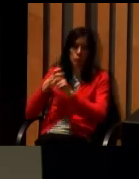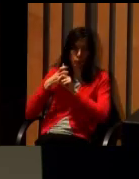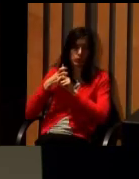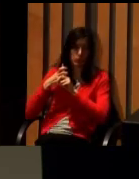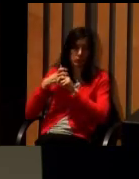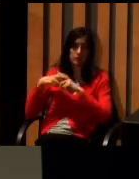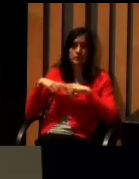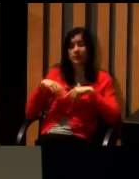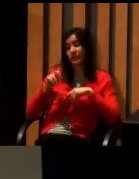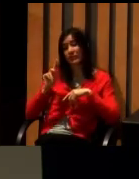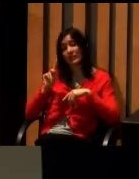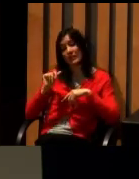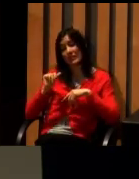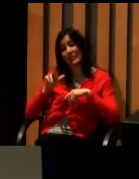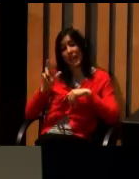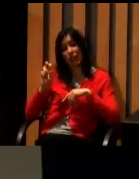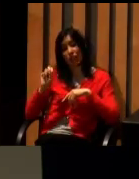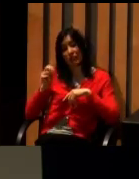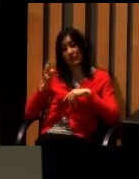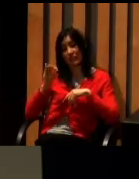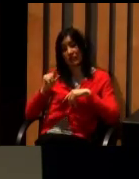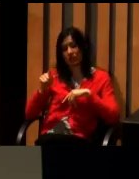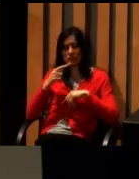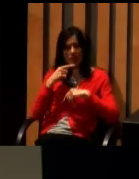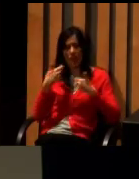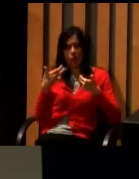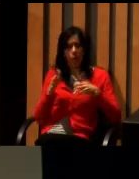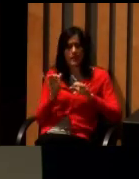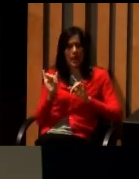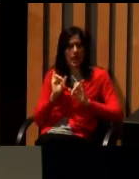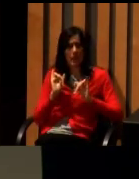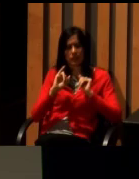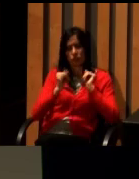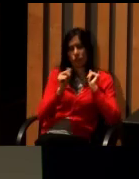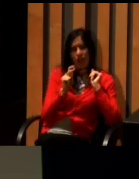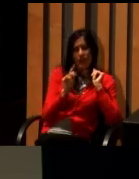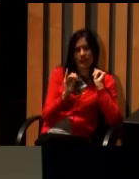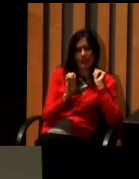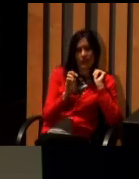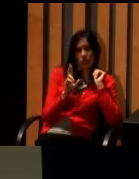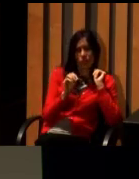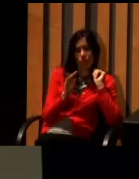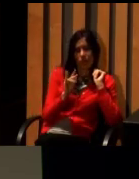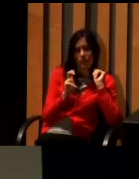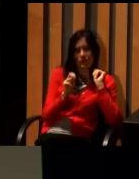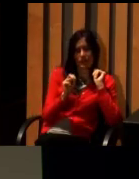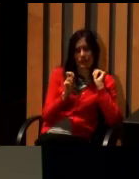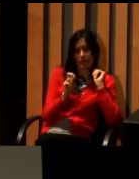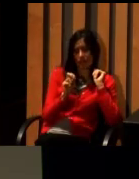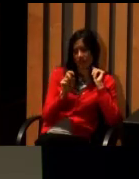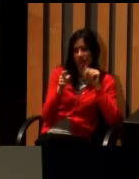He said he didn't want to be like Jackie Robinson, but he was forced into that role, subjected to slurs,